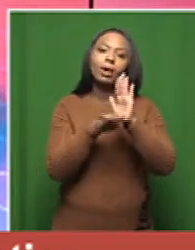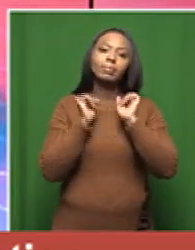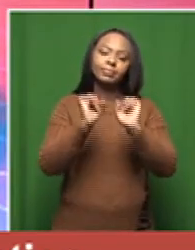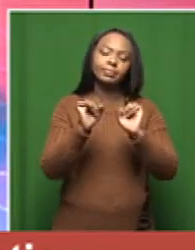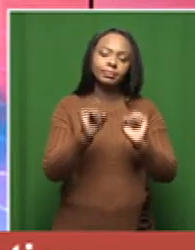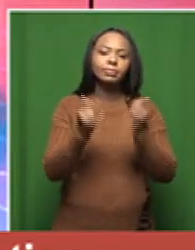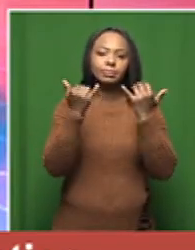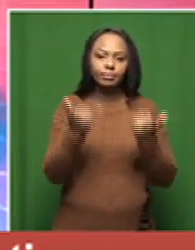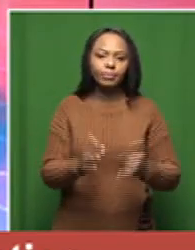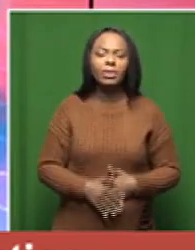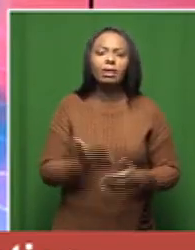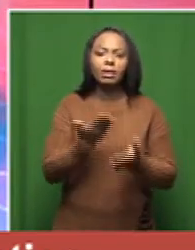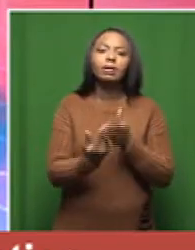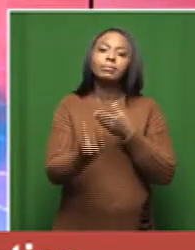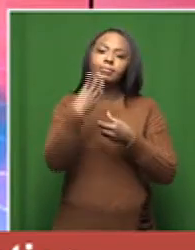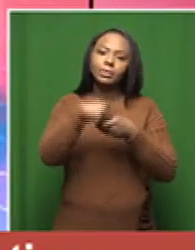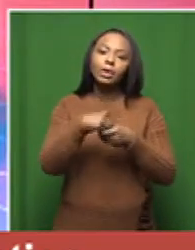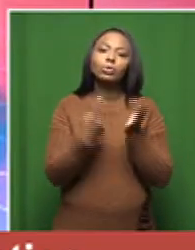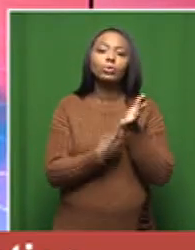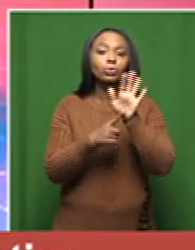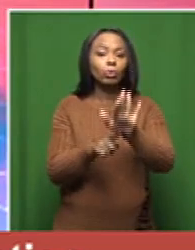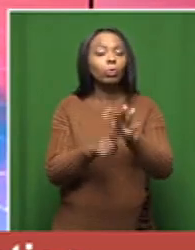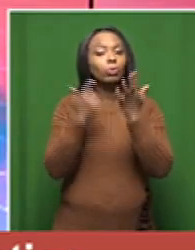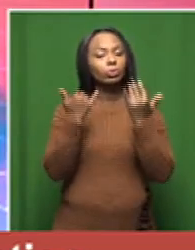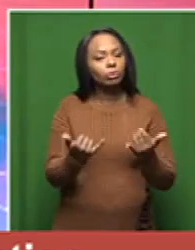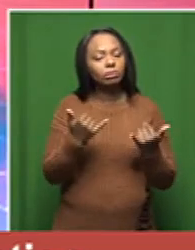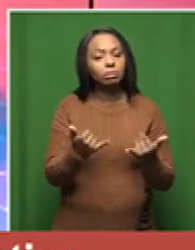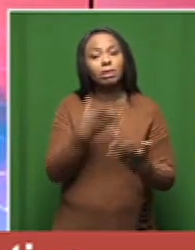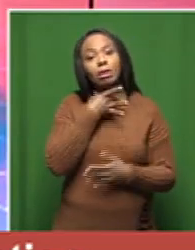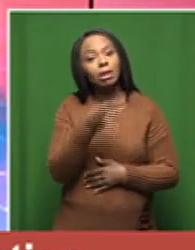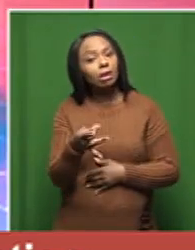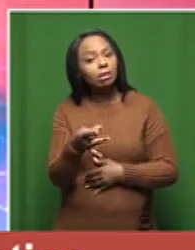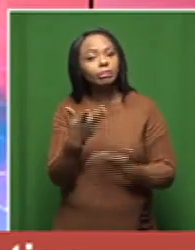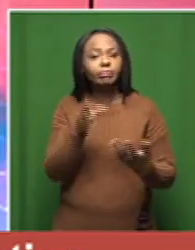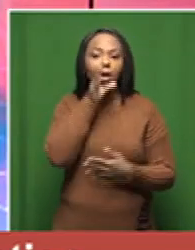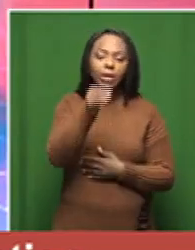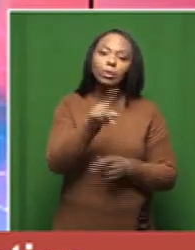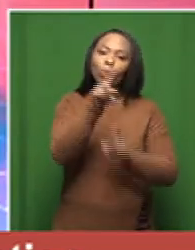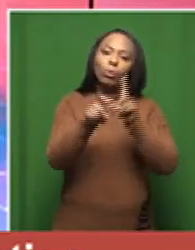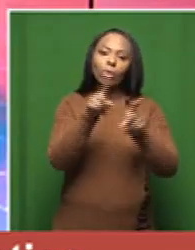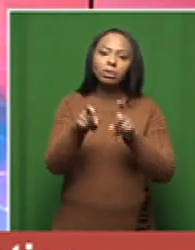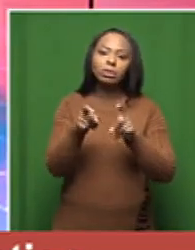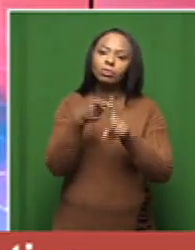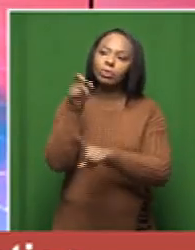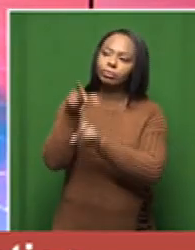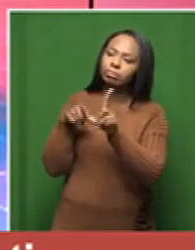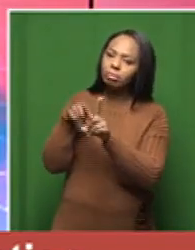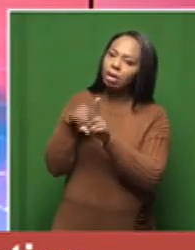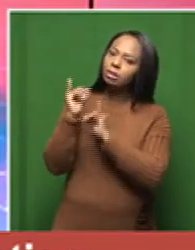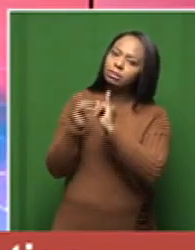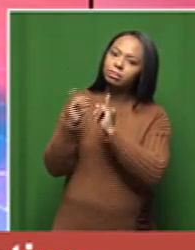you can be part of the show, and all you'd like to do, if you'd like to ask some questions from our guests, well, you